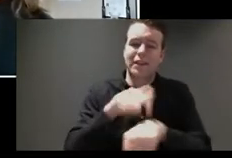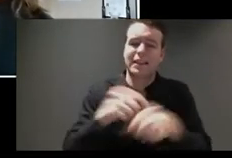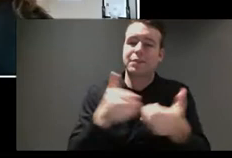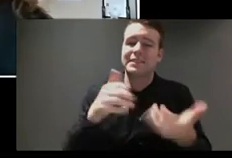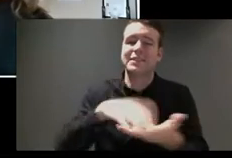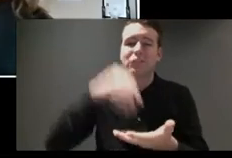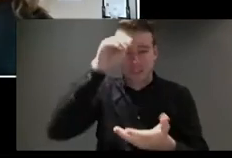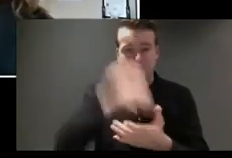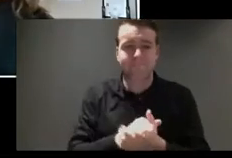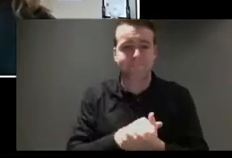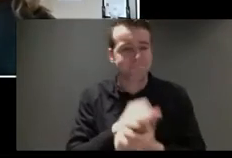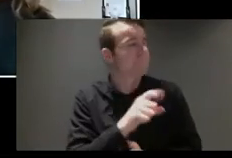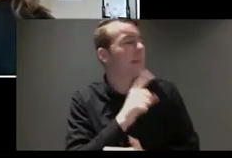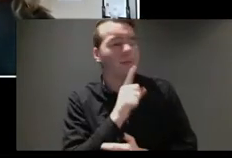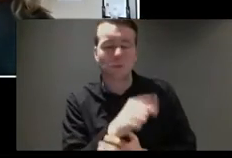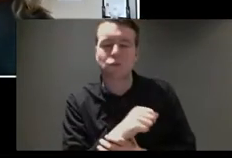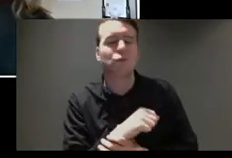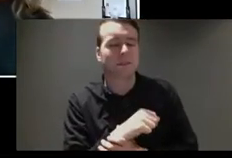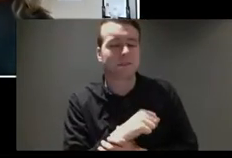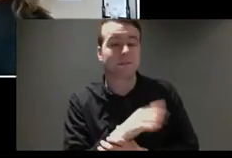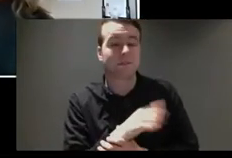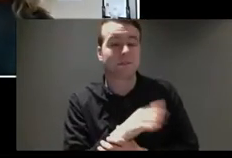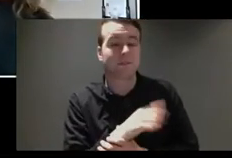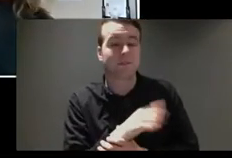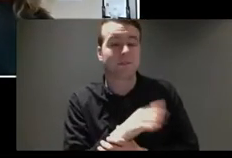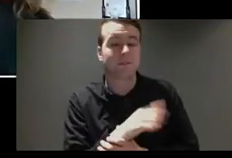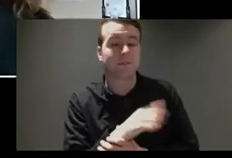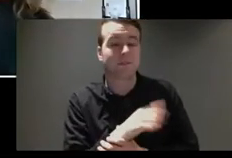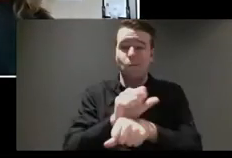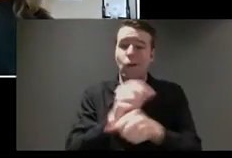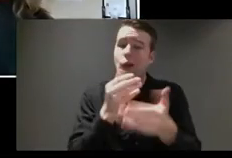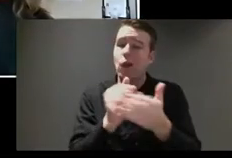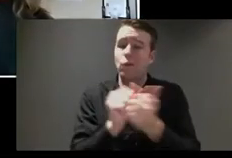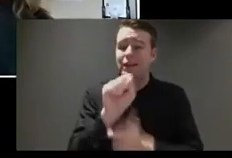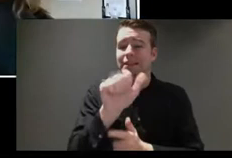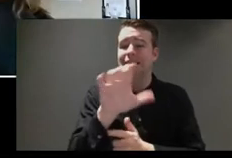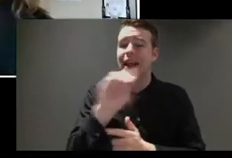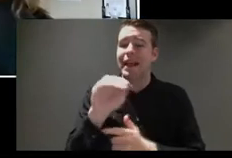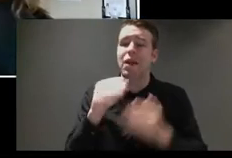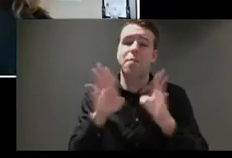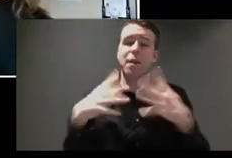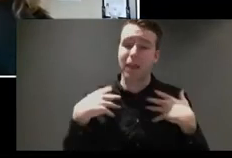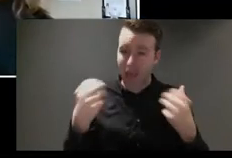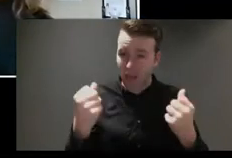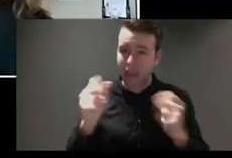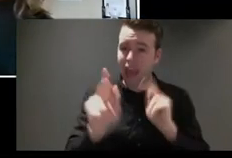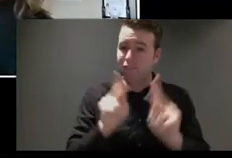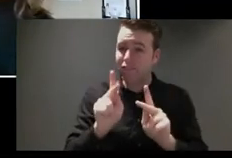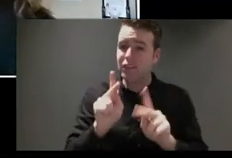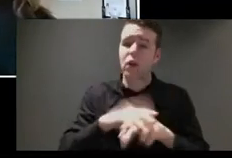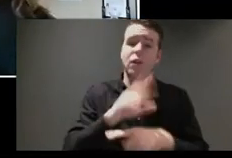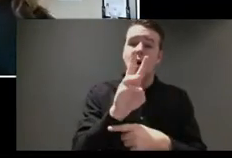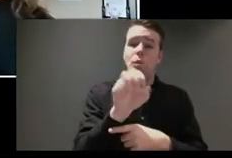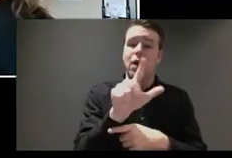learning. Absolutely. Now, the district continues to work closely with the Sacramento County Public Health officials on